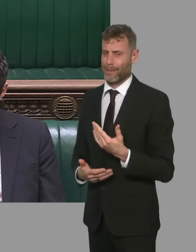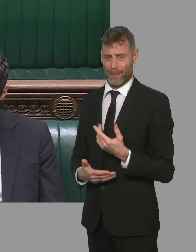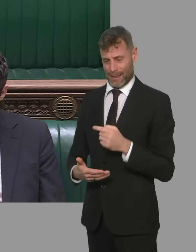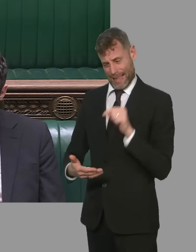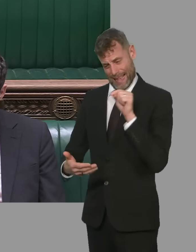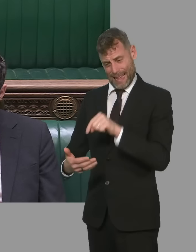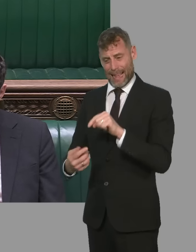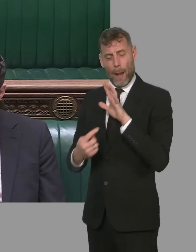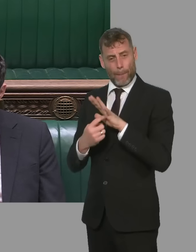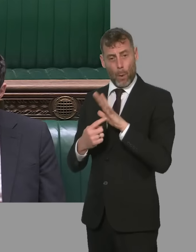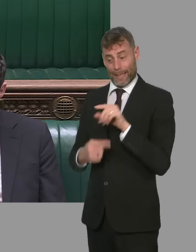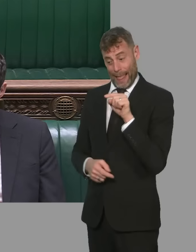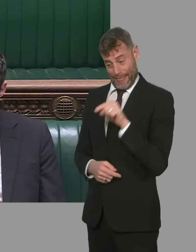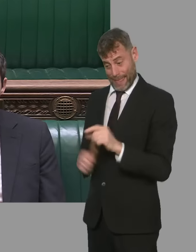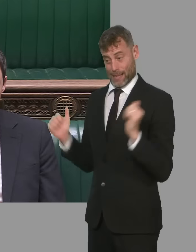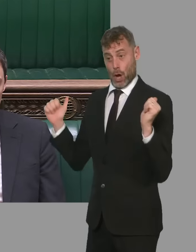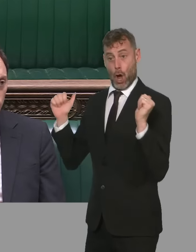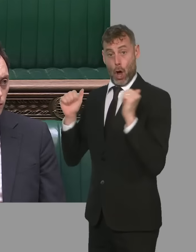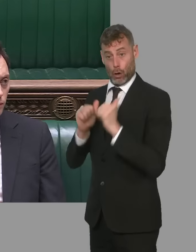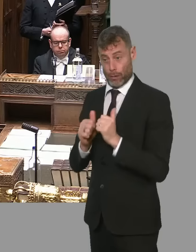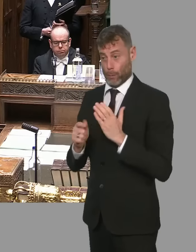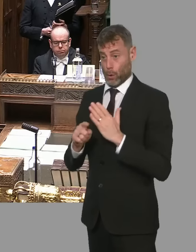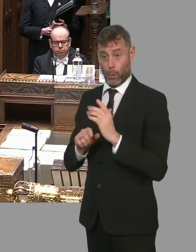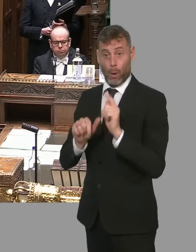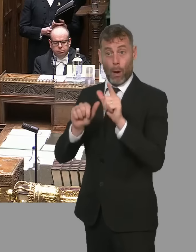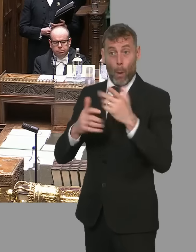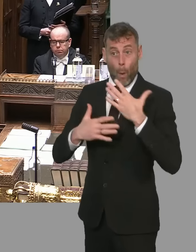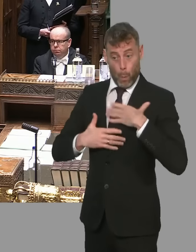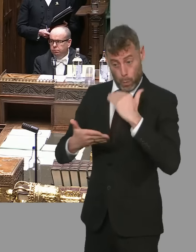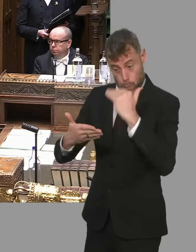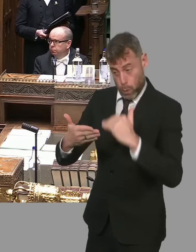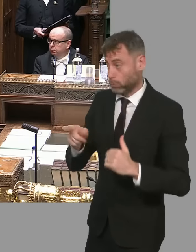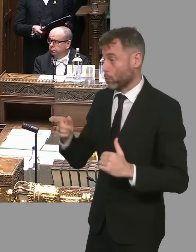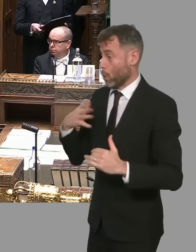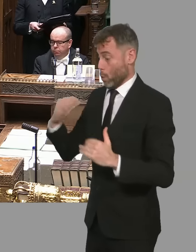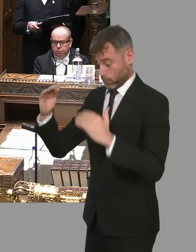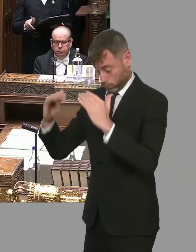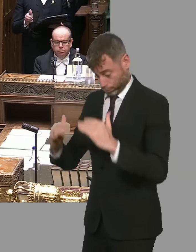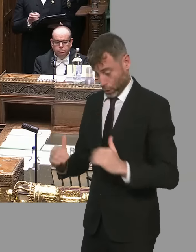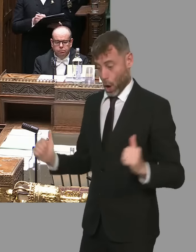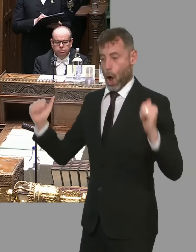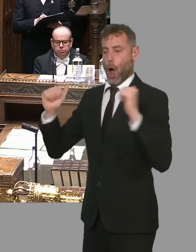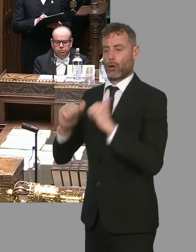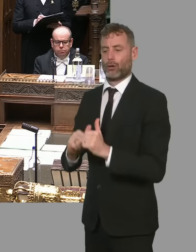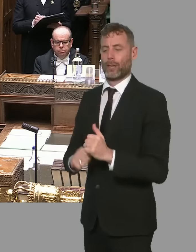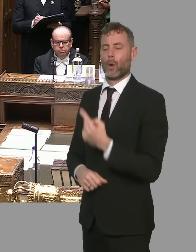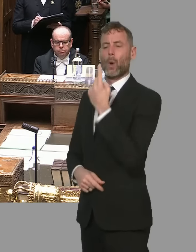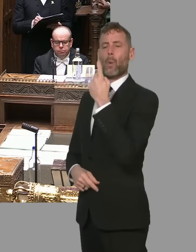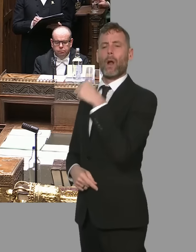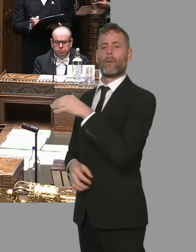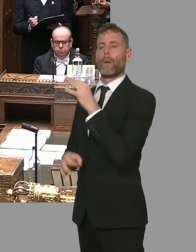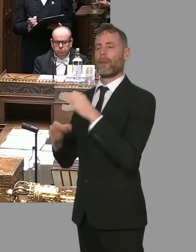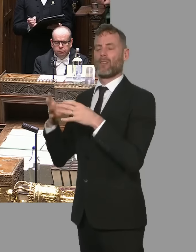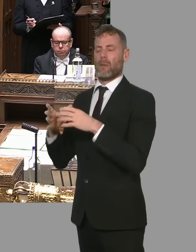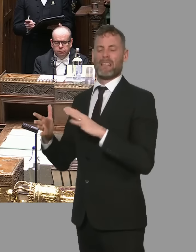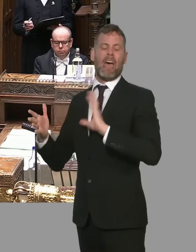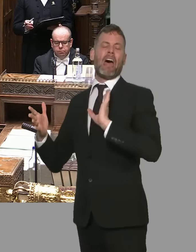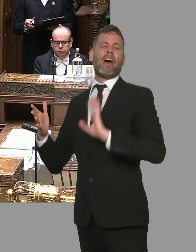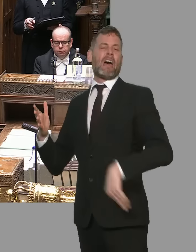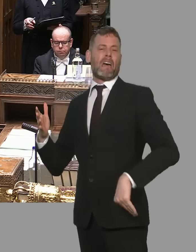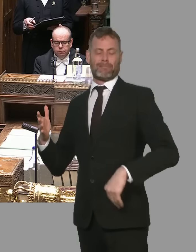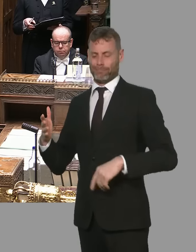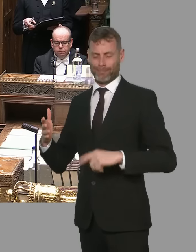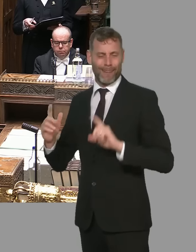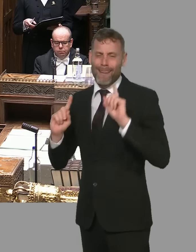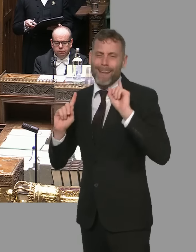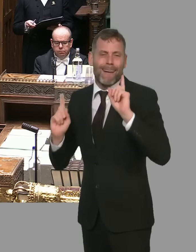the sake of party ideology. That's a good tell. Thank you, Mr. Speaker. The Good Friday Agreement was a landmark